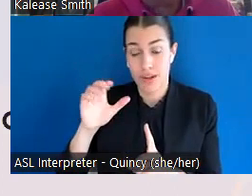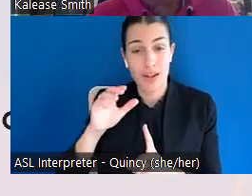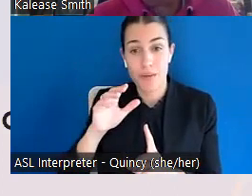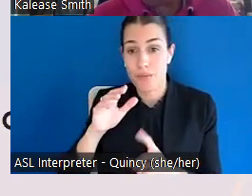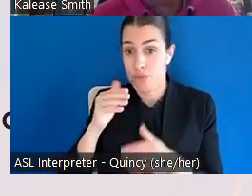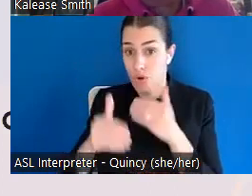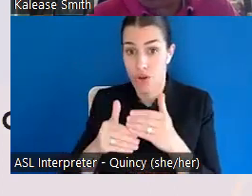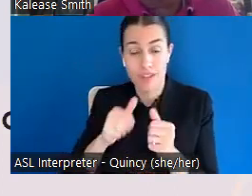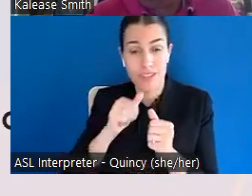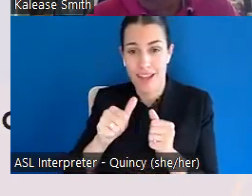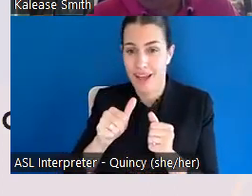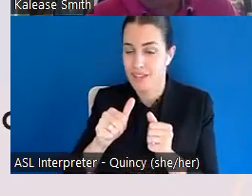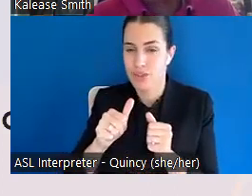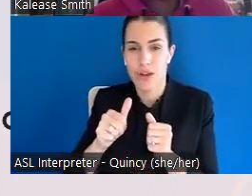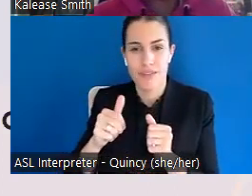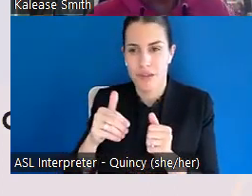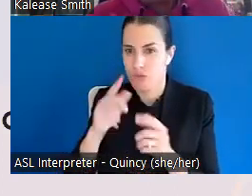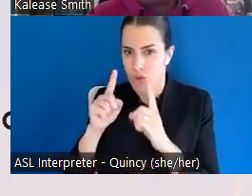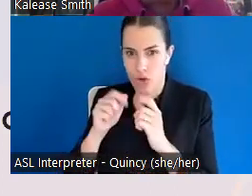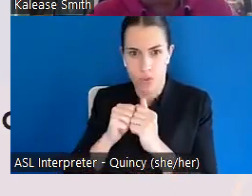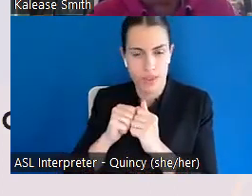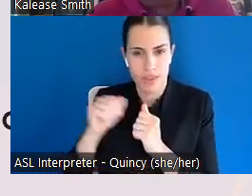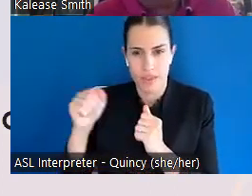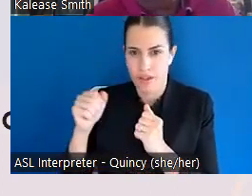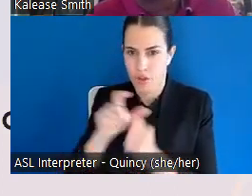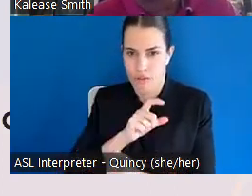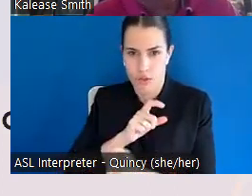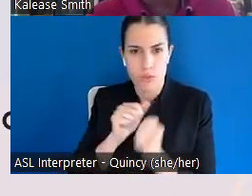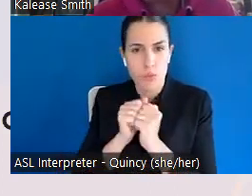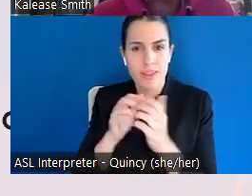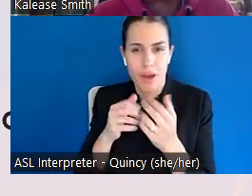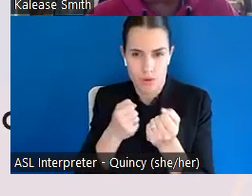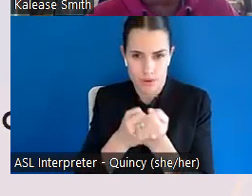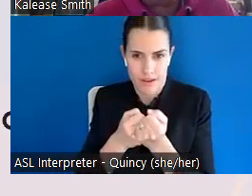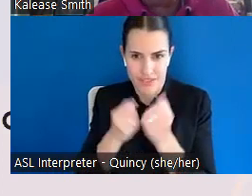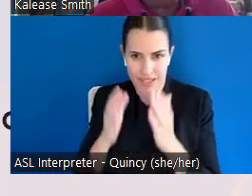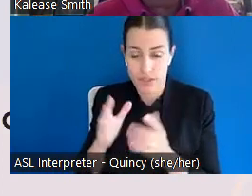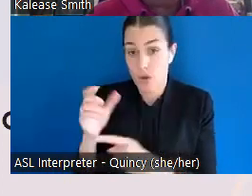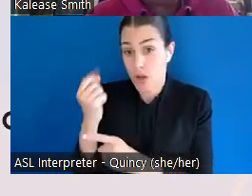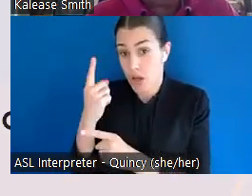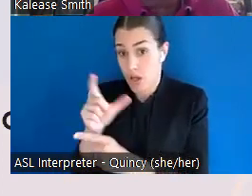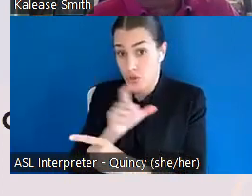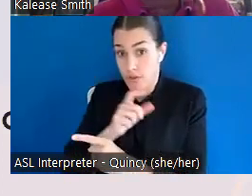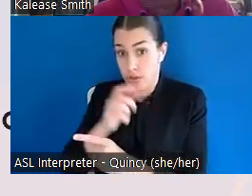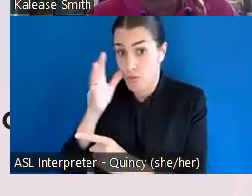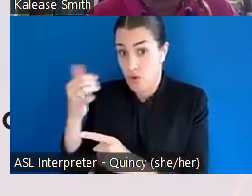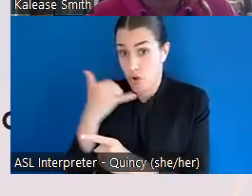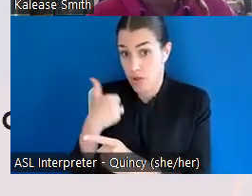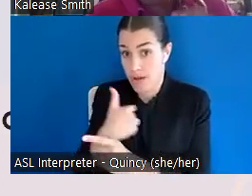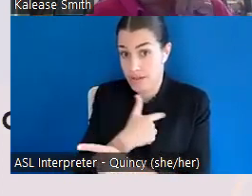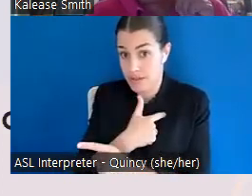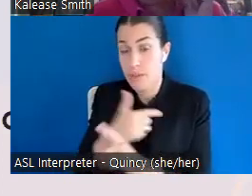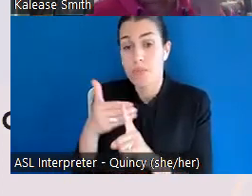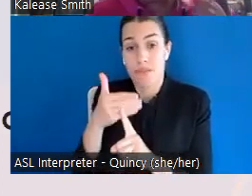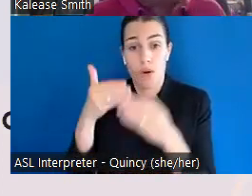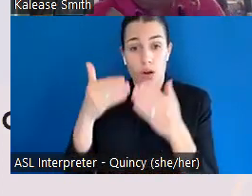law enforcement without an advocate present. And so we have law enforcement call us before they interview any sexual assault victims,